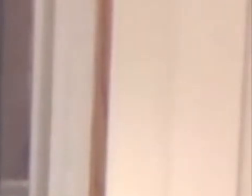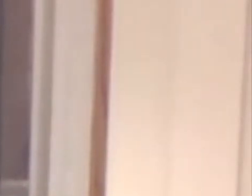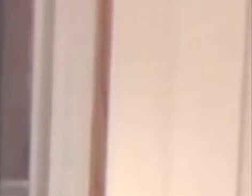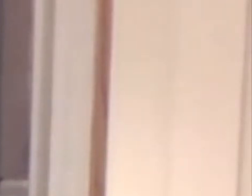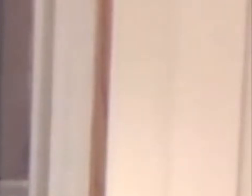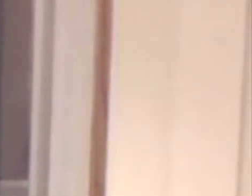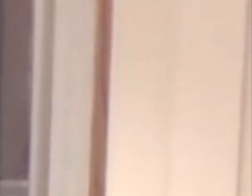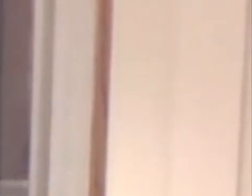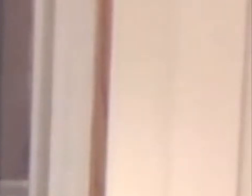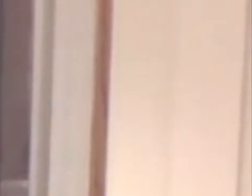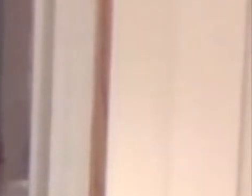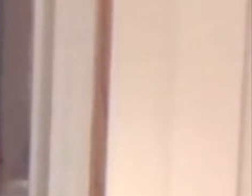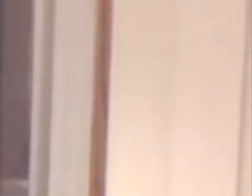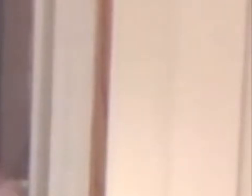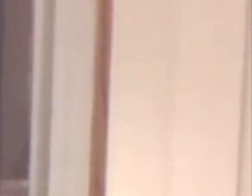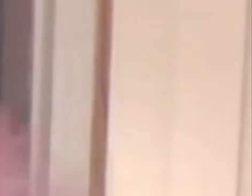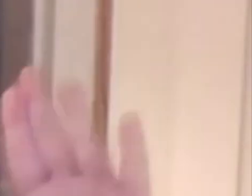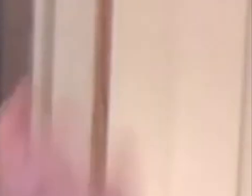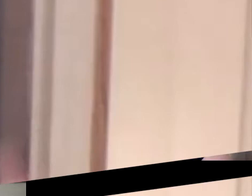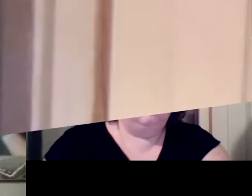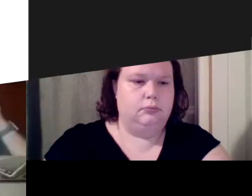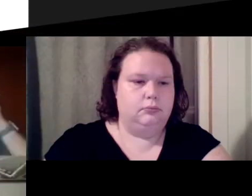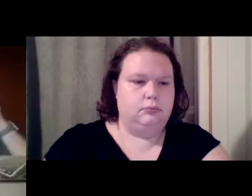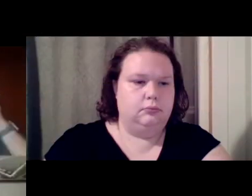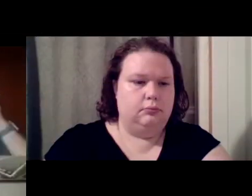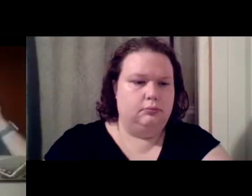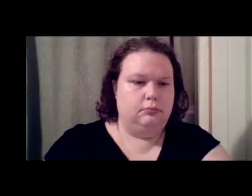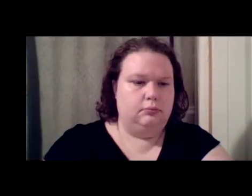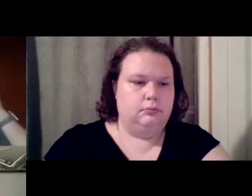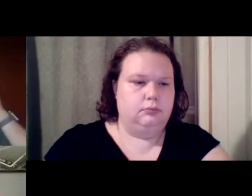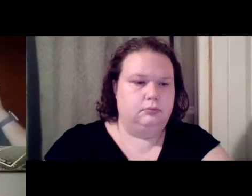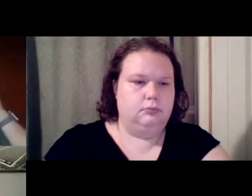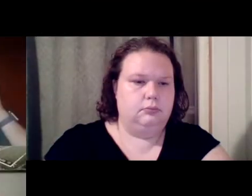Thank you, everybody. Great conversation and a common.